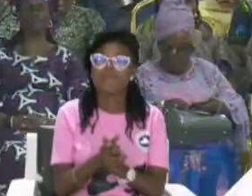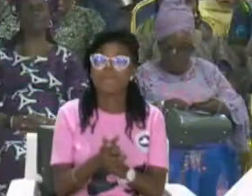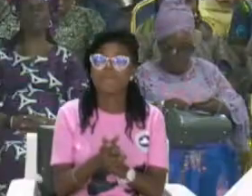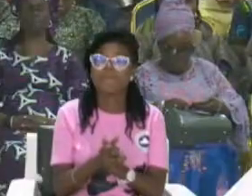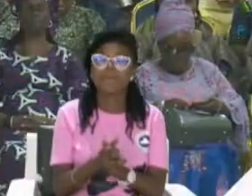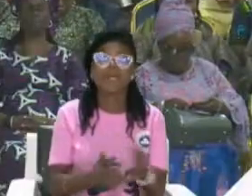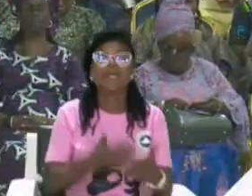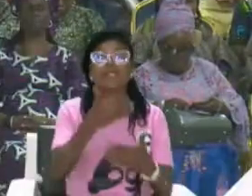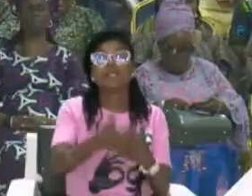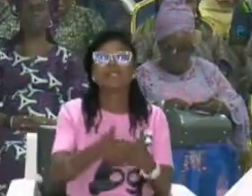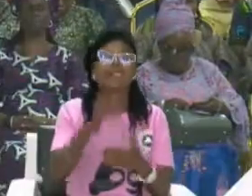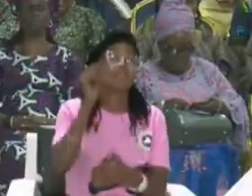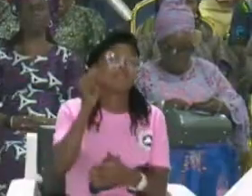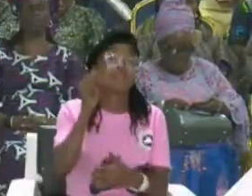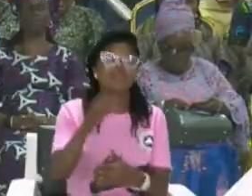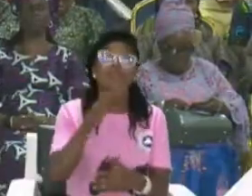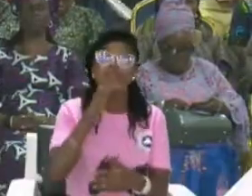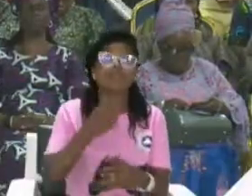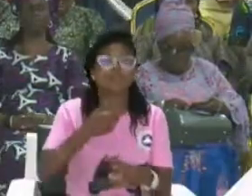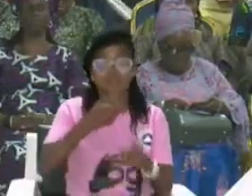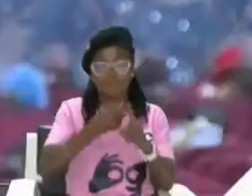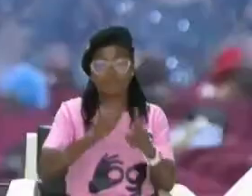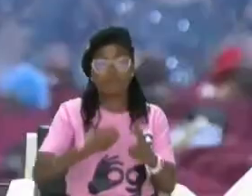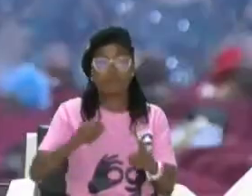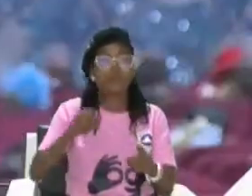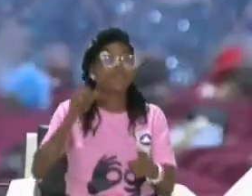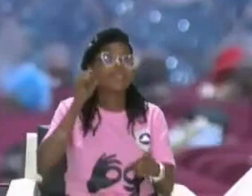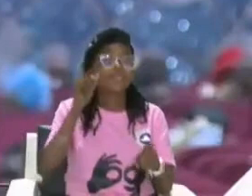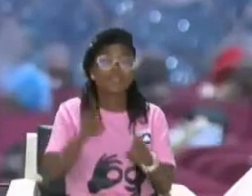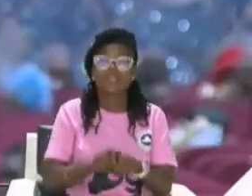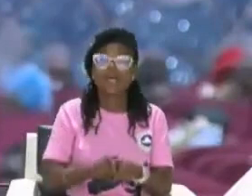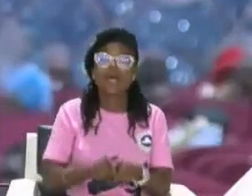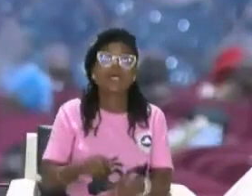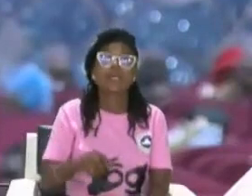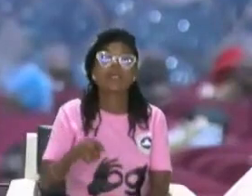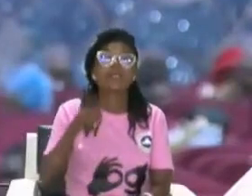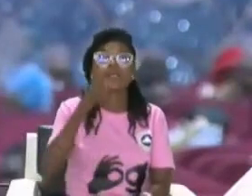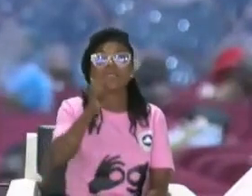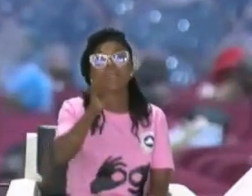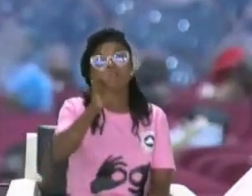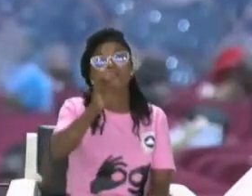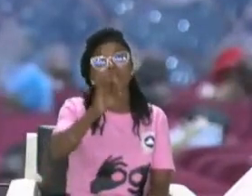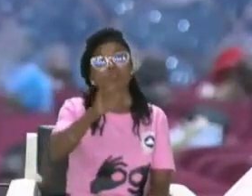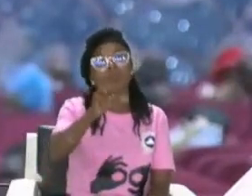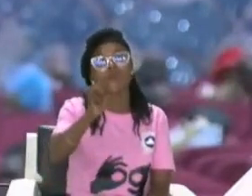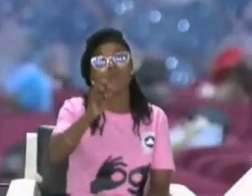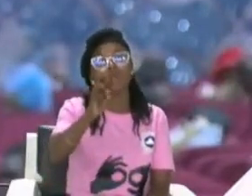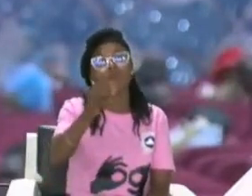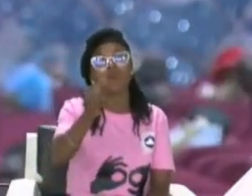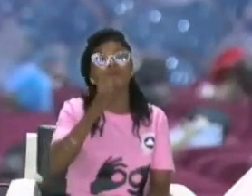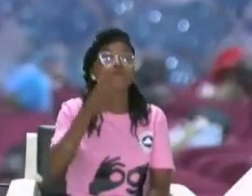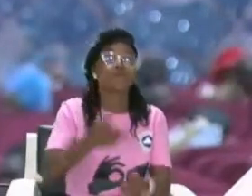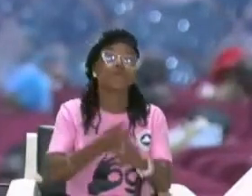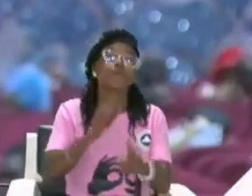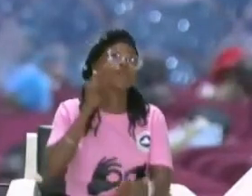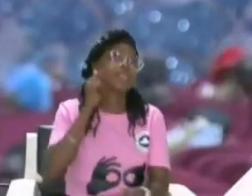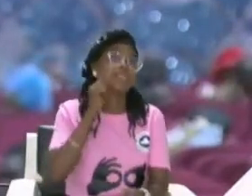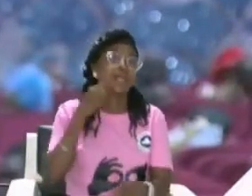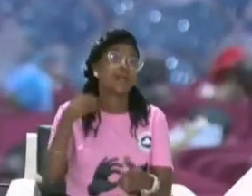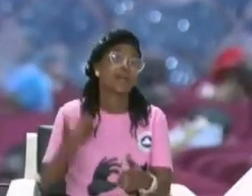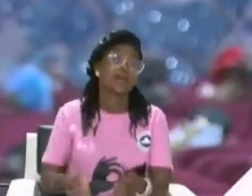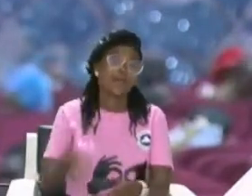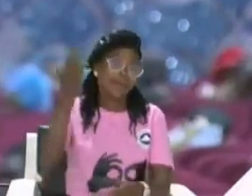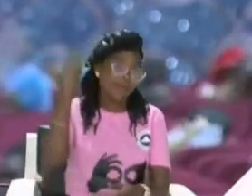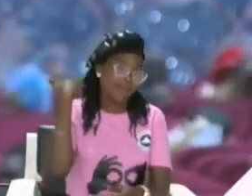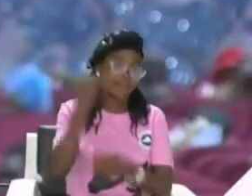The next testimony is from Sister Temiloluwa from Nigeria. Last year, September, she had